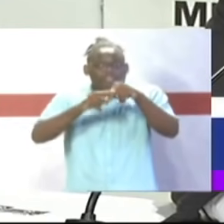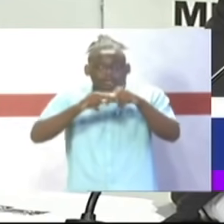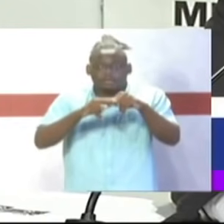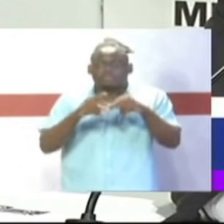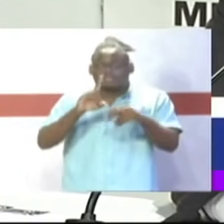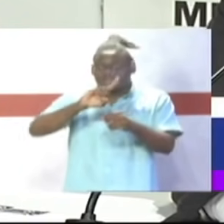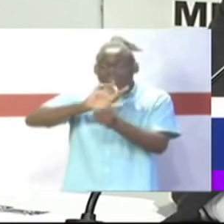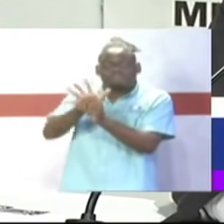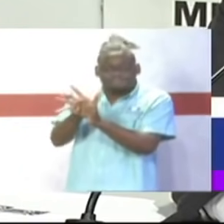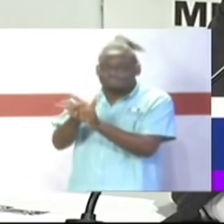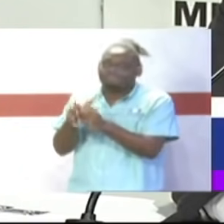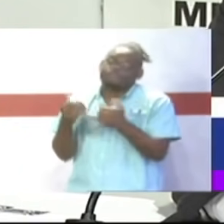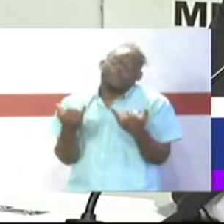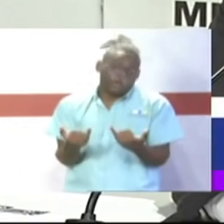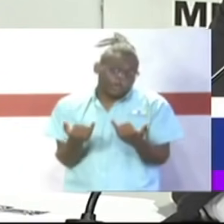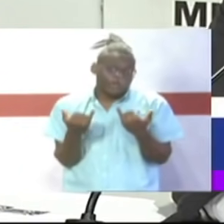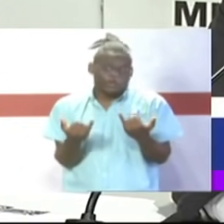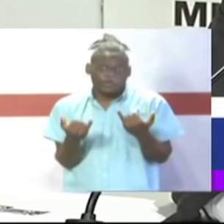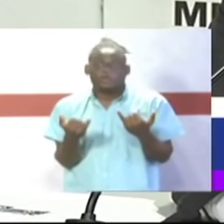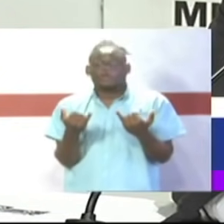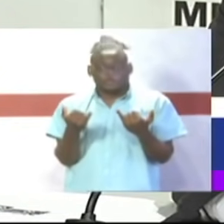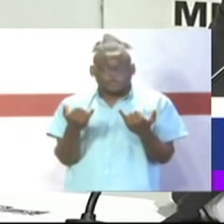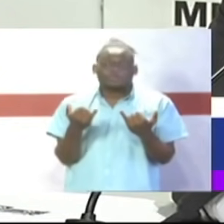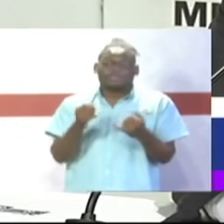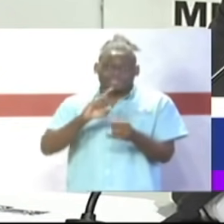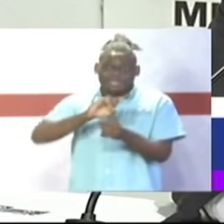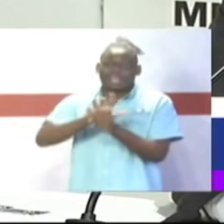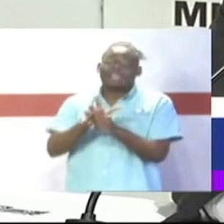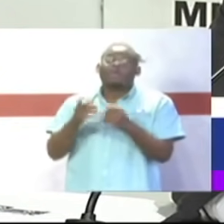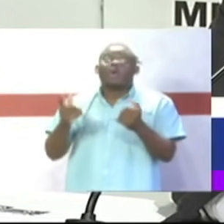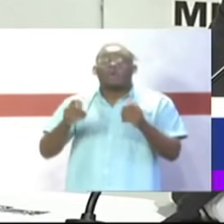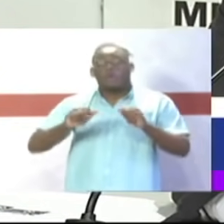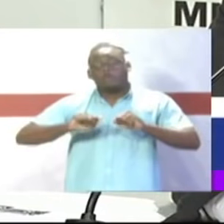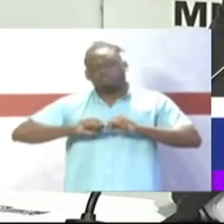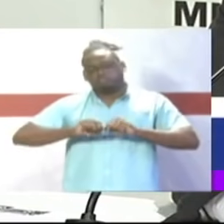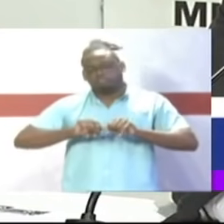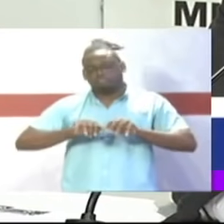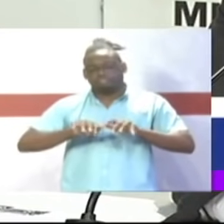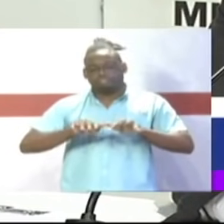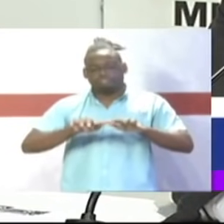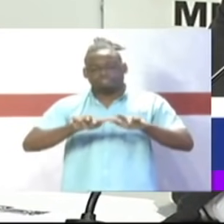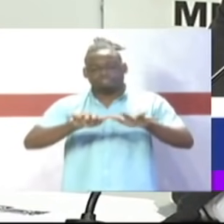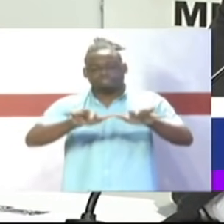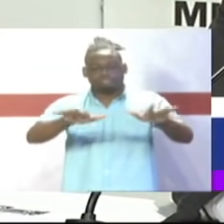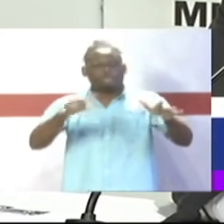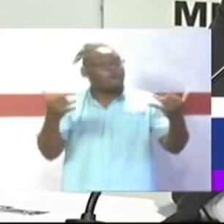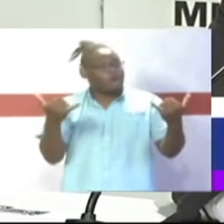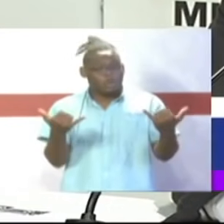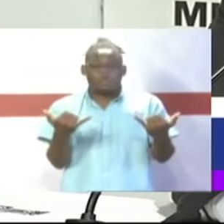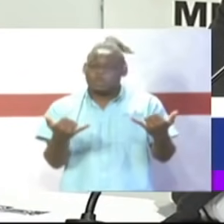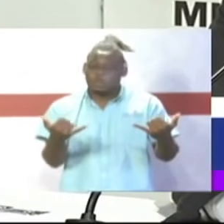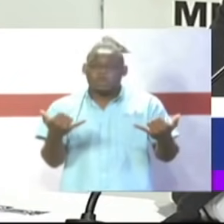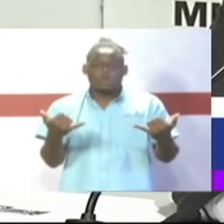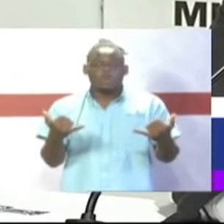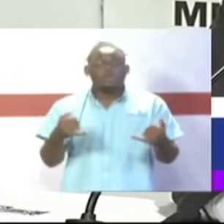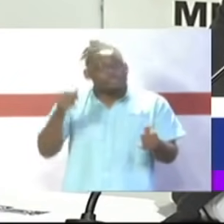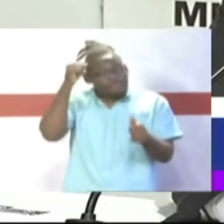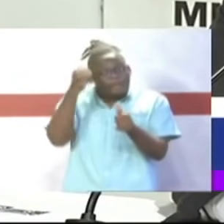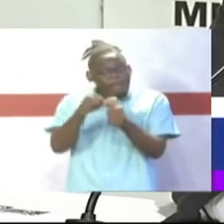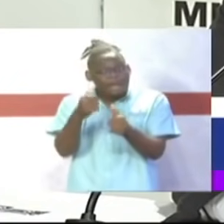at a stage where Delta is considered to be wildly prevalent in the country. Now, reminding everyone that Delta, as it compares to